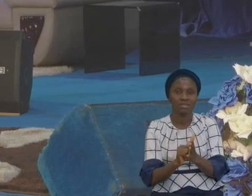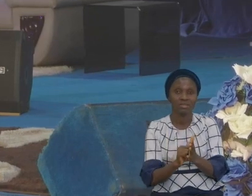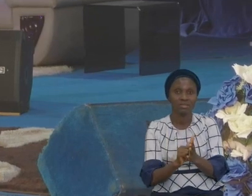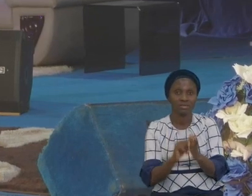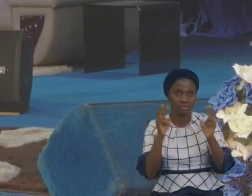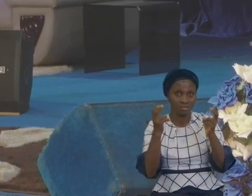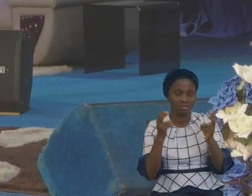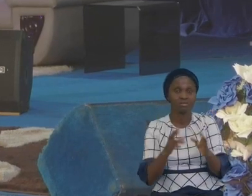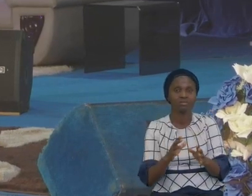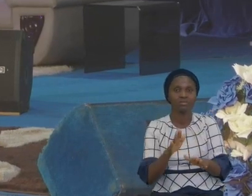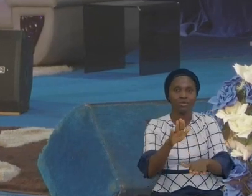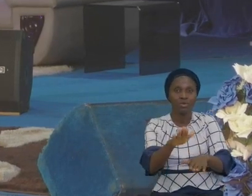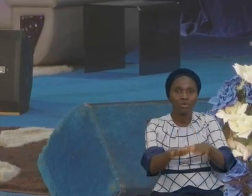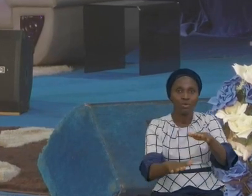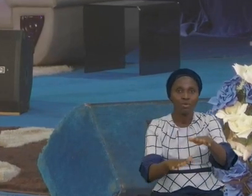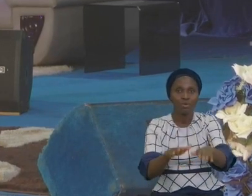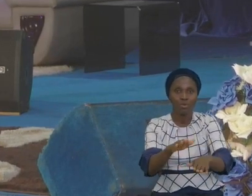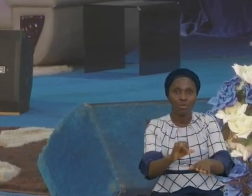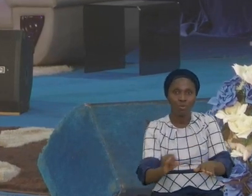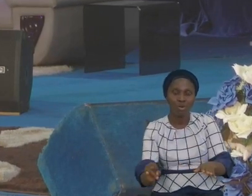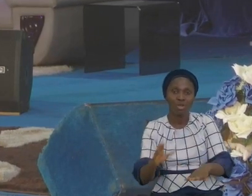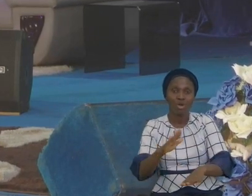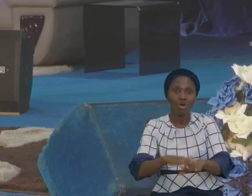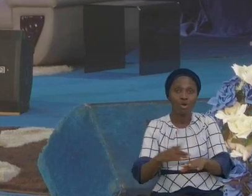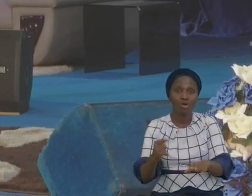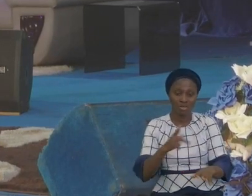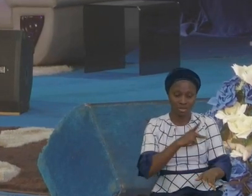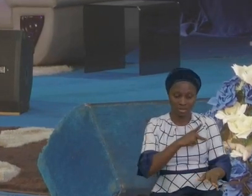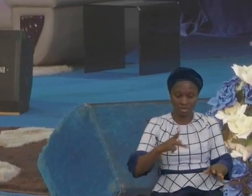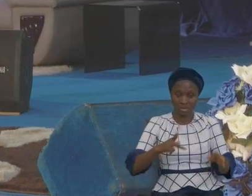constantly going higher.